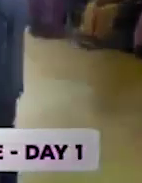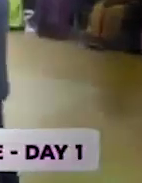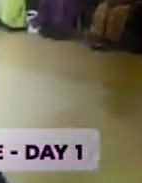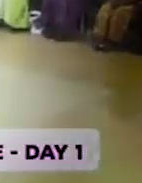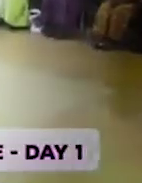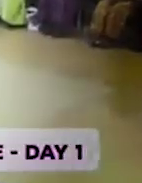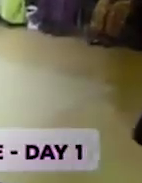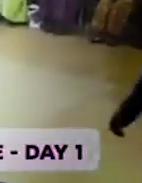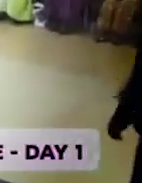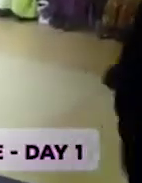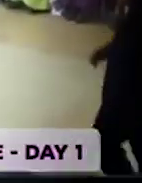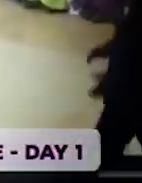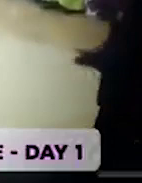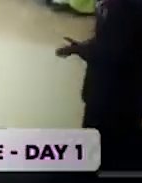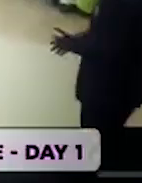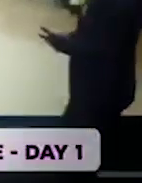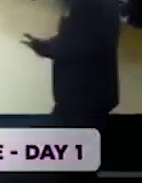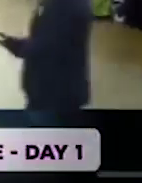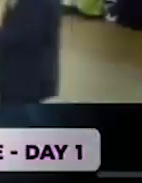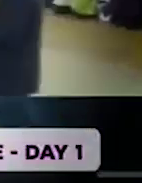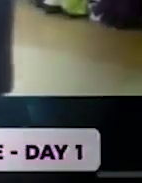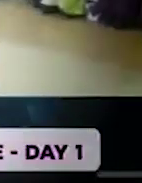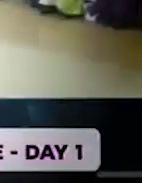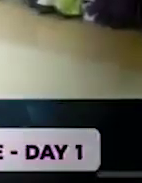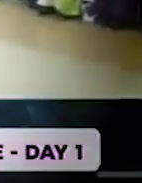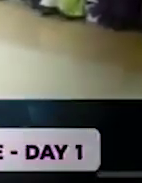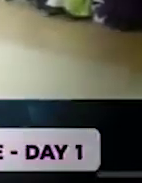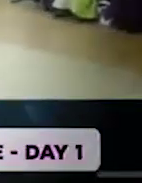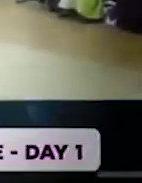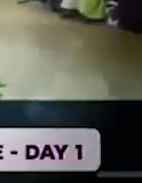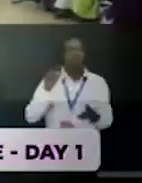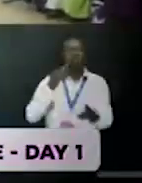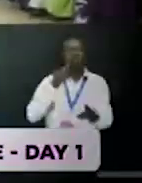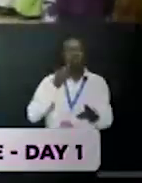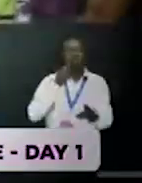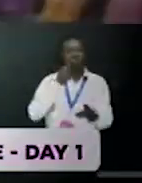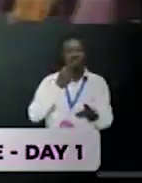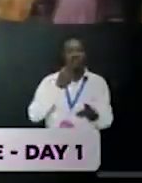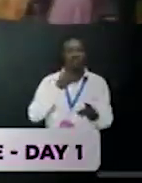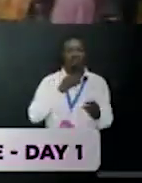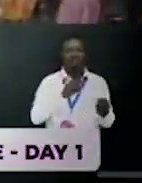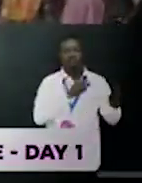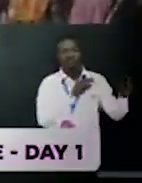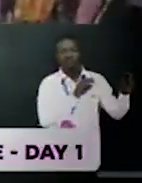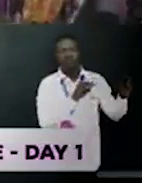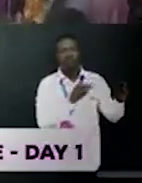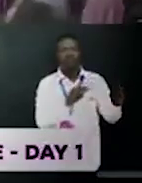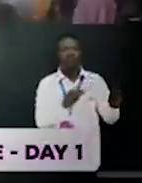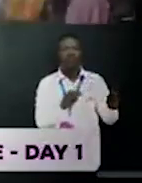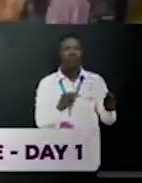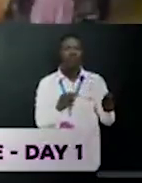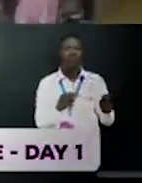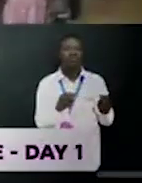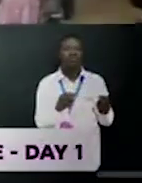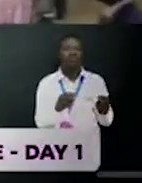us to honor His name. So even as we sing, open up your heart and your spirit. I